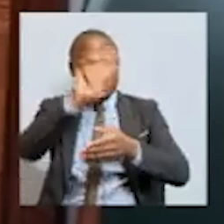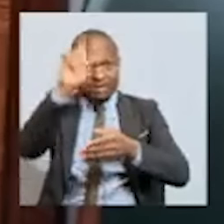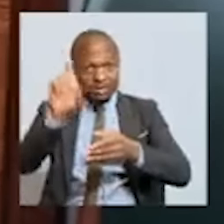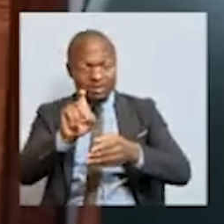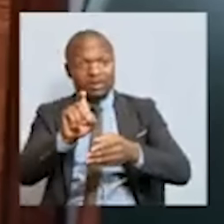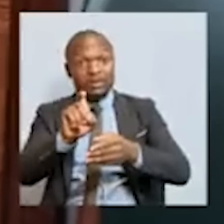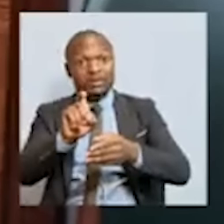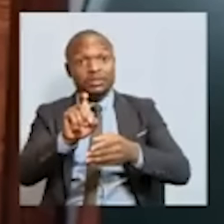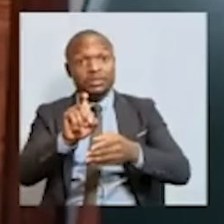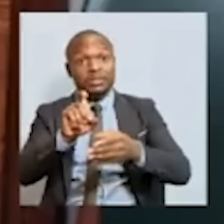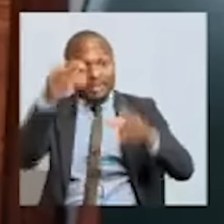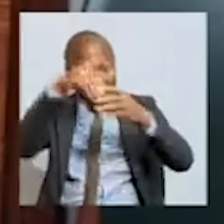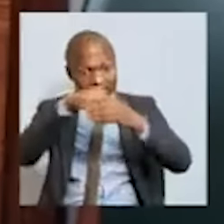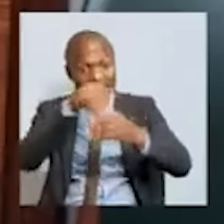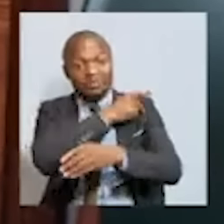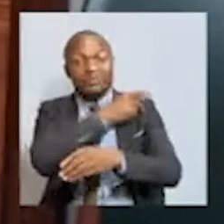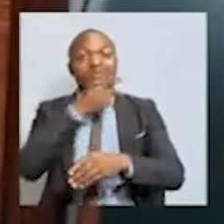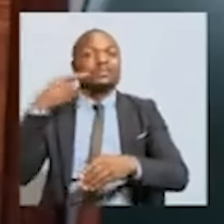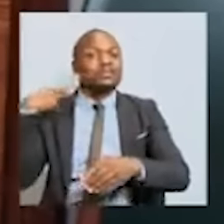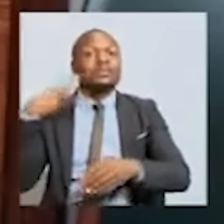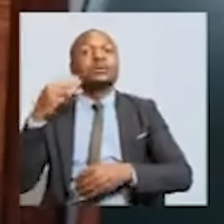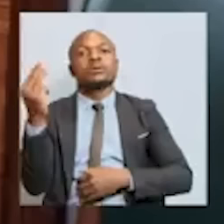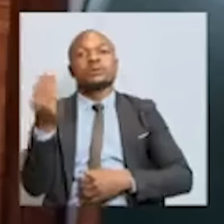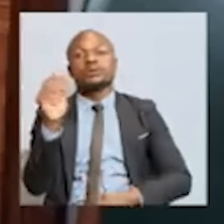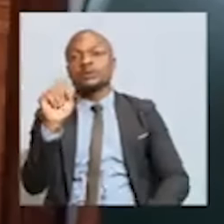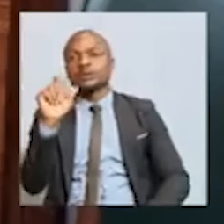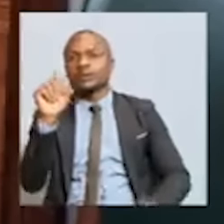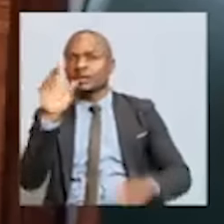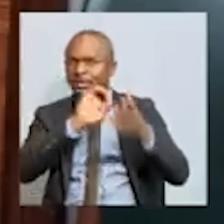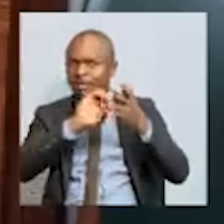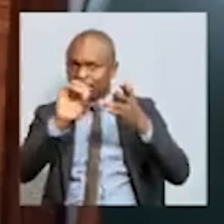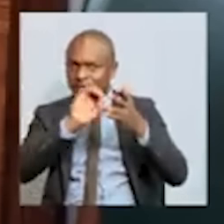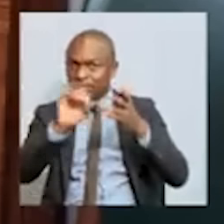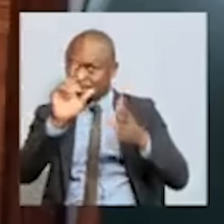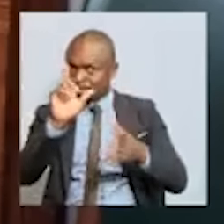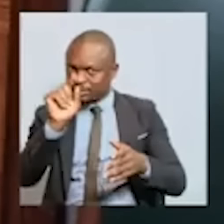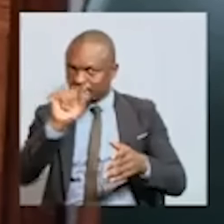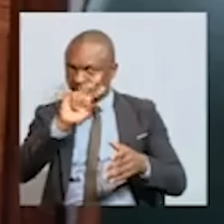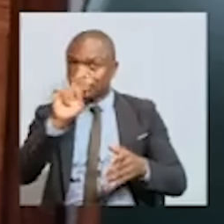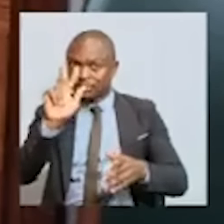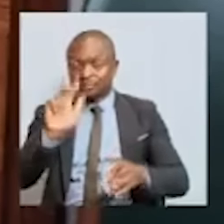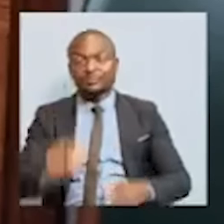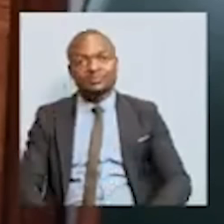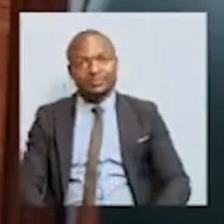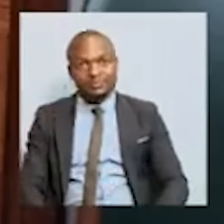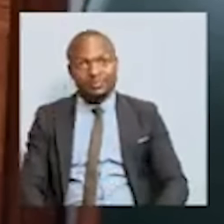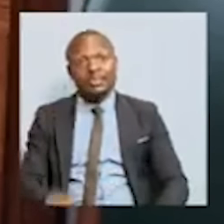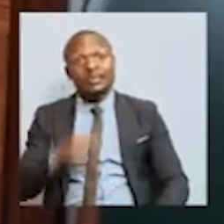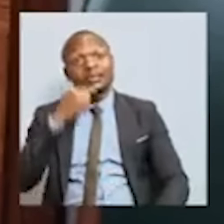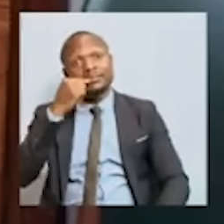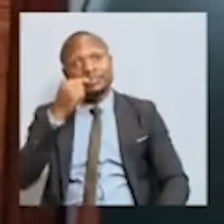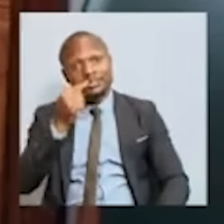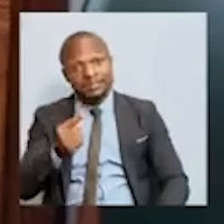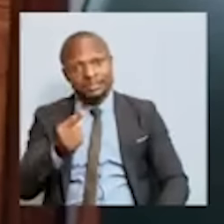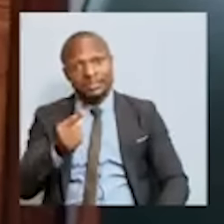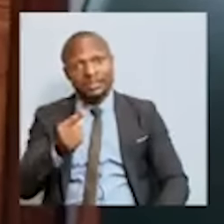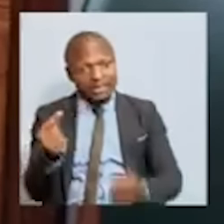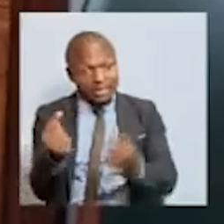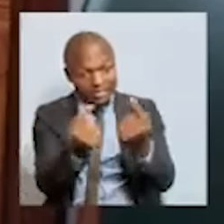on the floor of the House on Wednesday, 11th October 2023. He stated that the